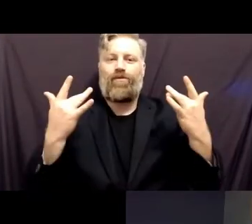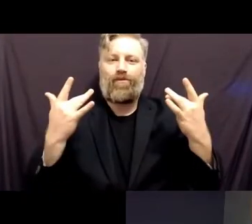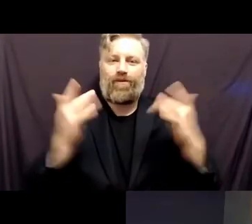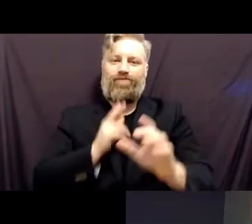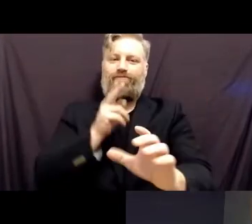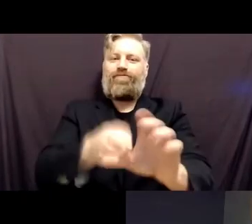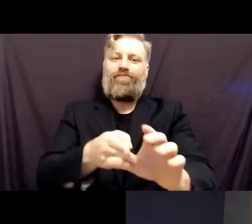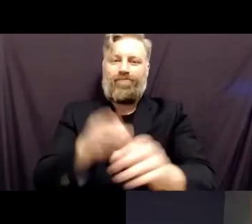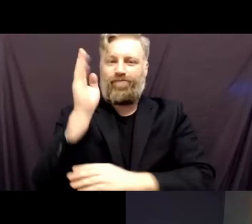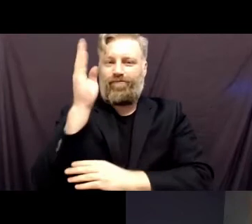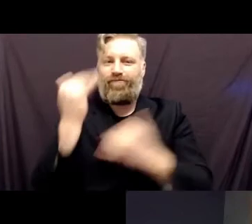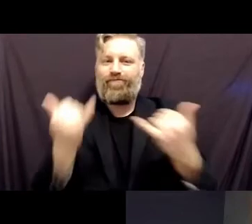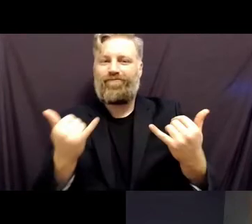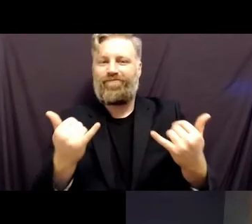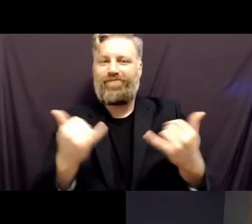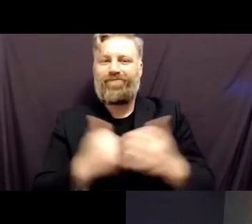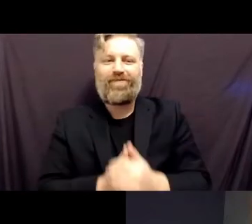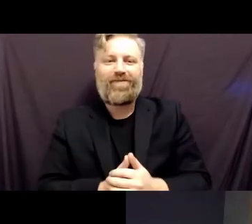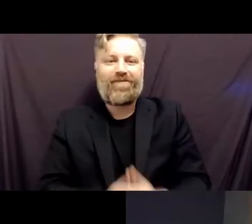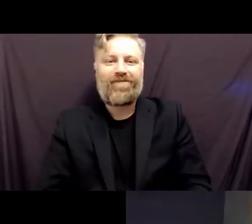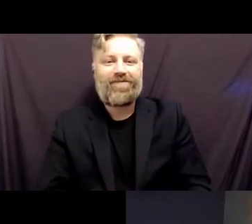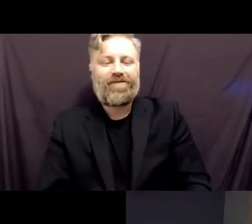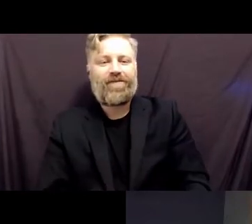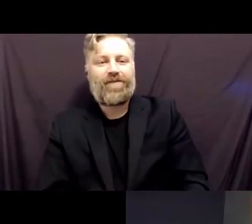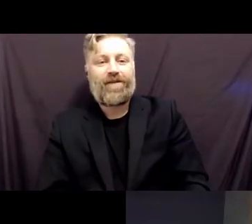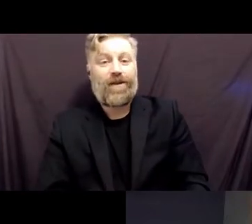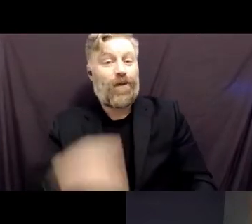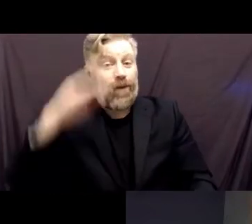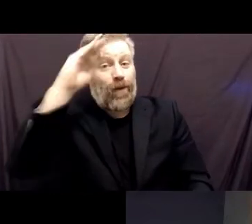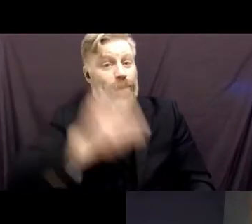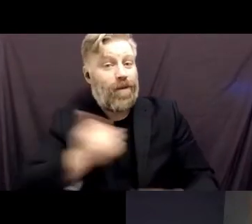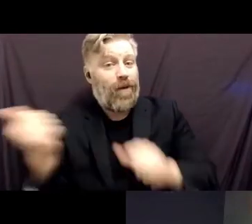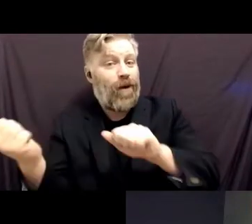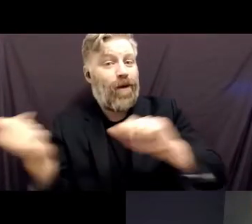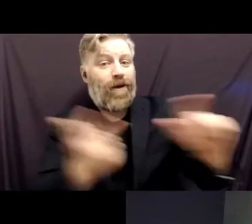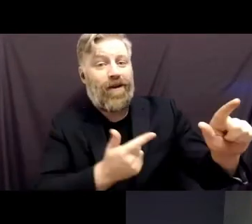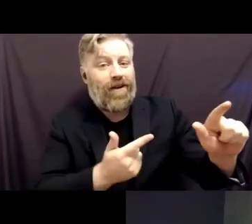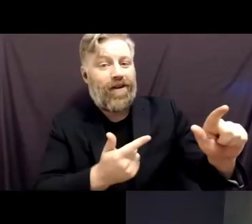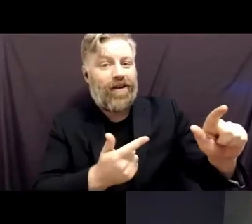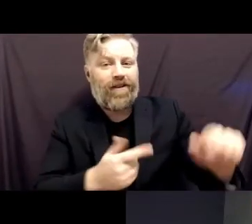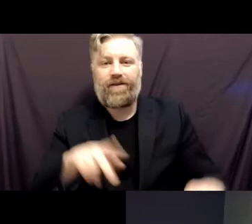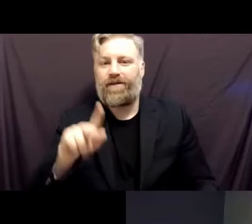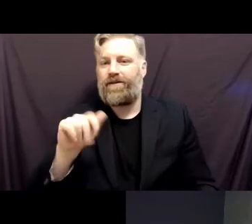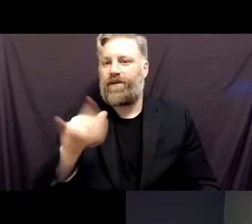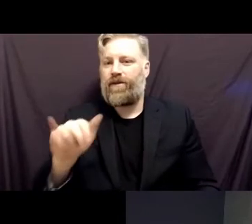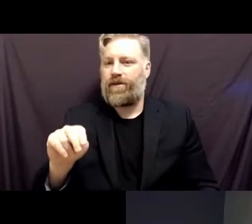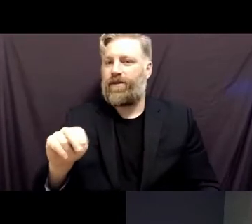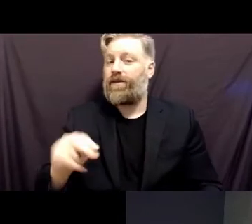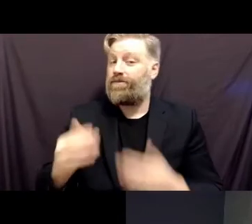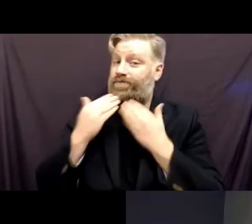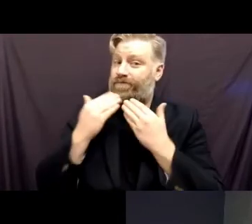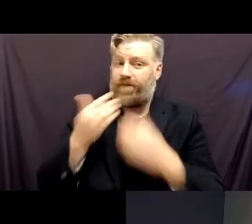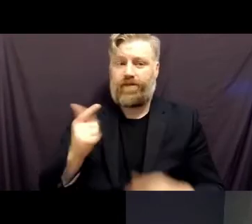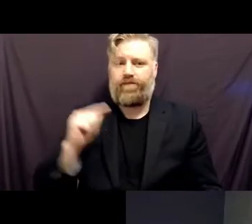today for the webinar. Welcome all. Thank you. Dr. Knopf?